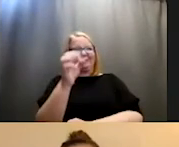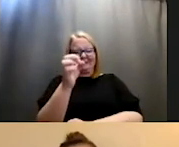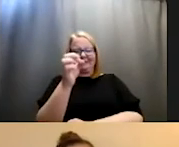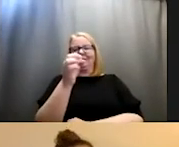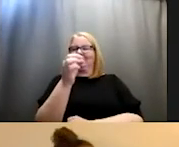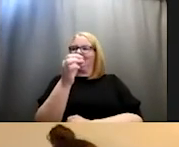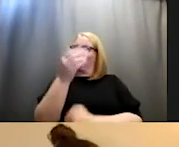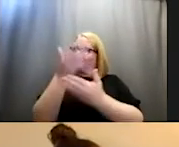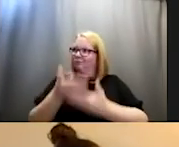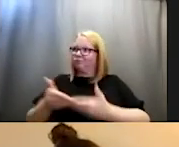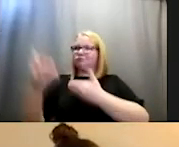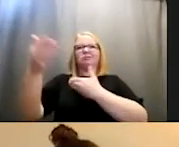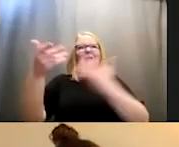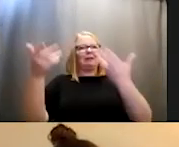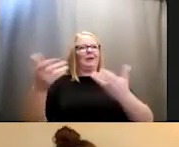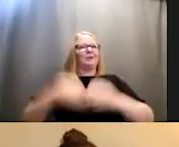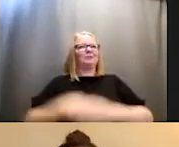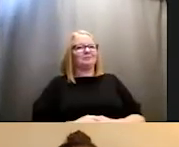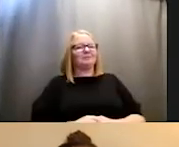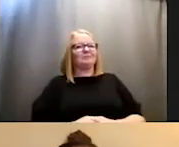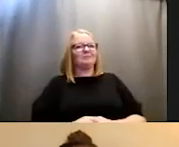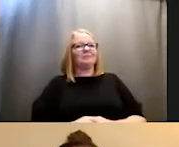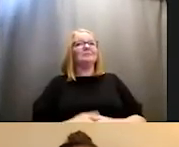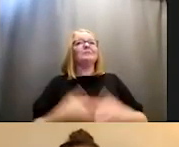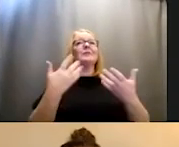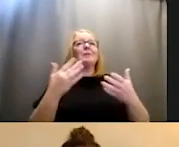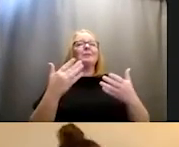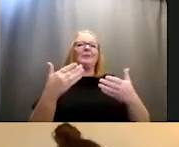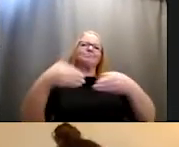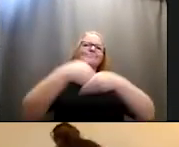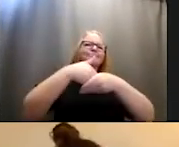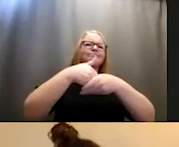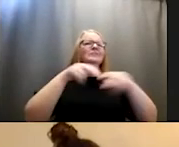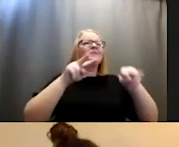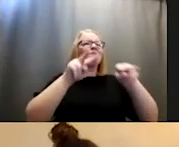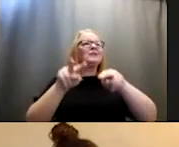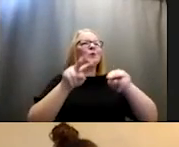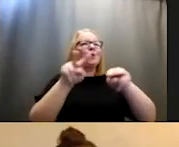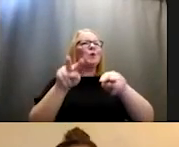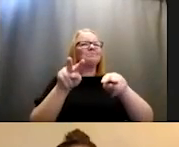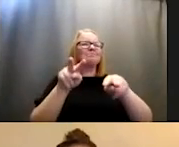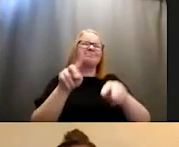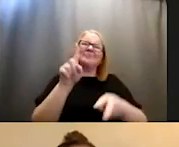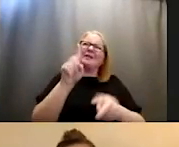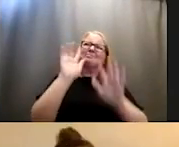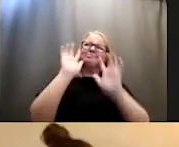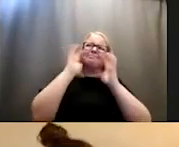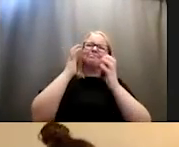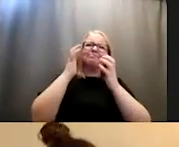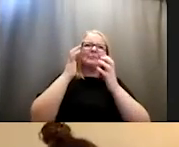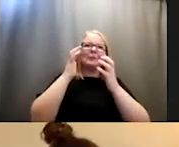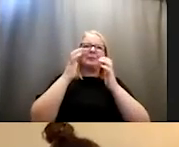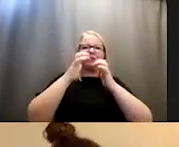day. I had originally included some videos, but I was really concerned that it might crash the